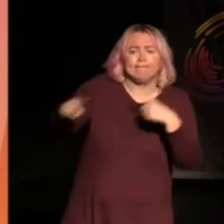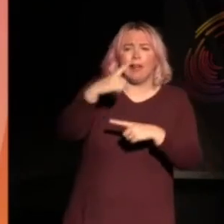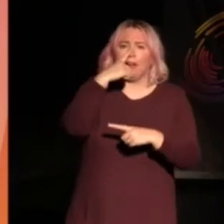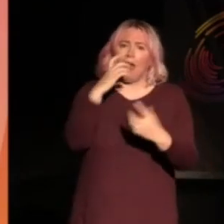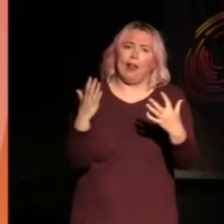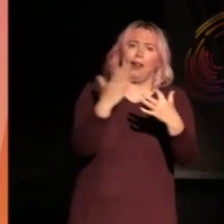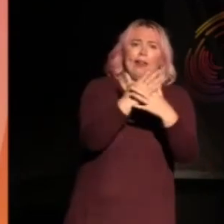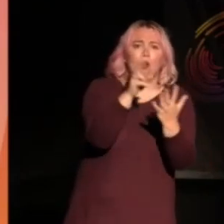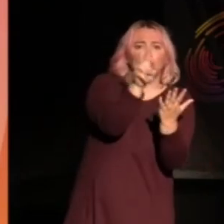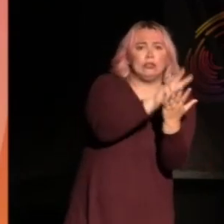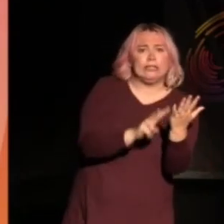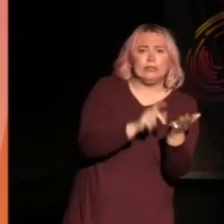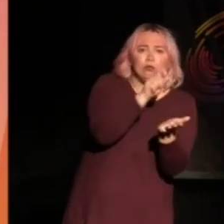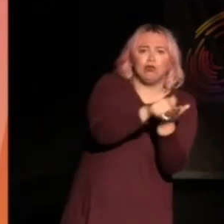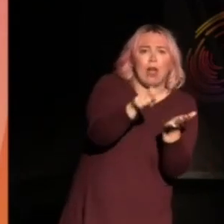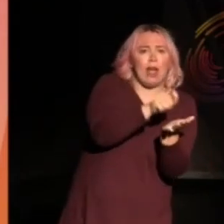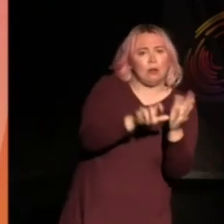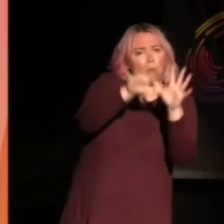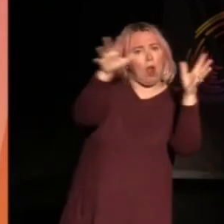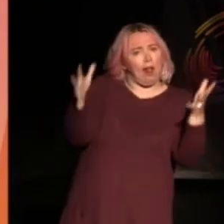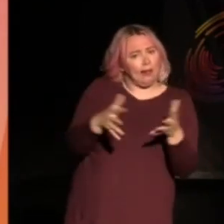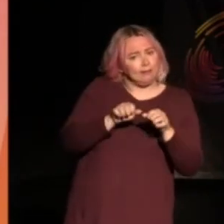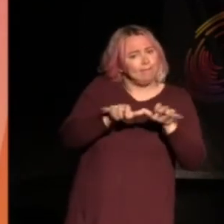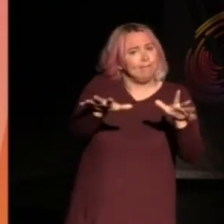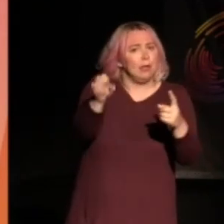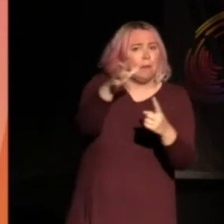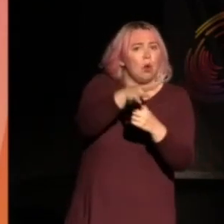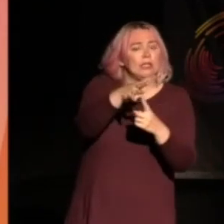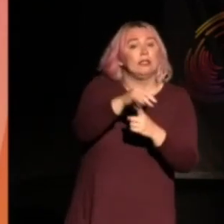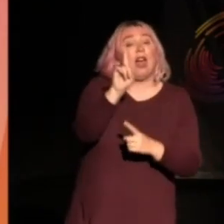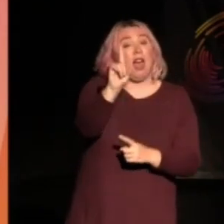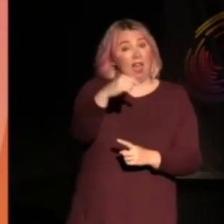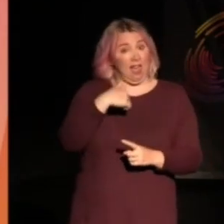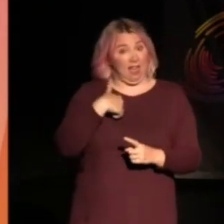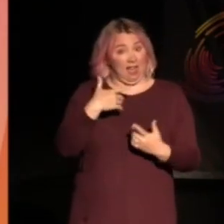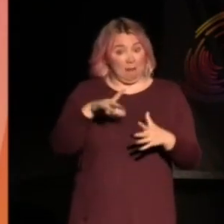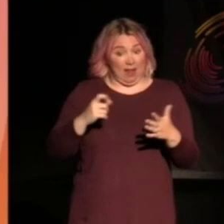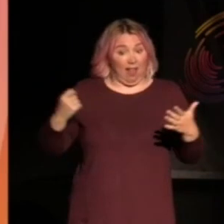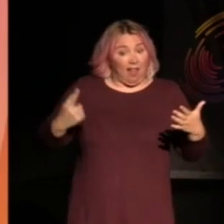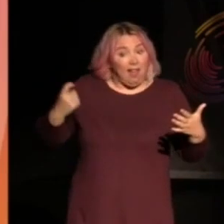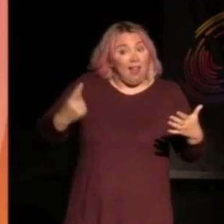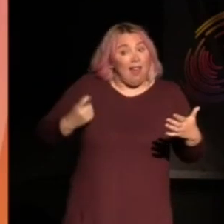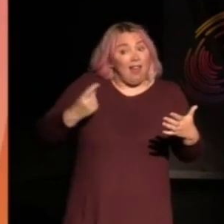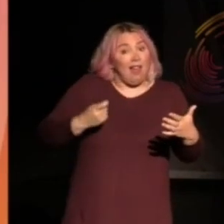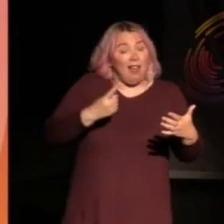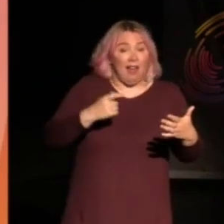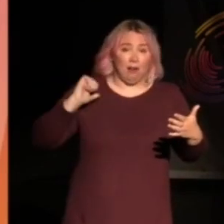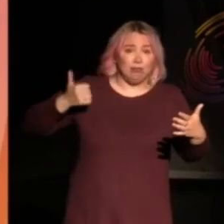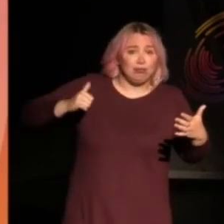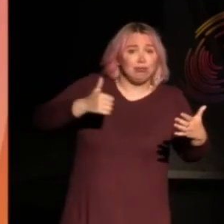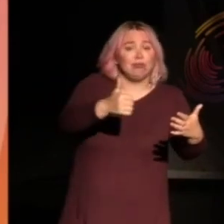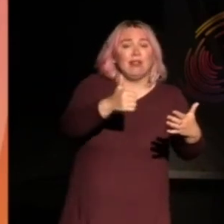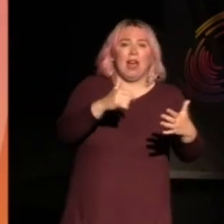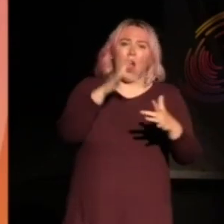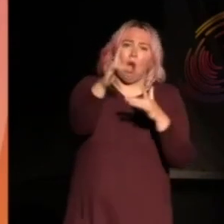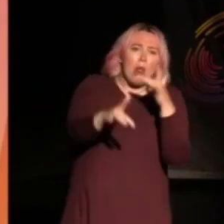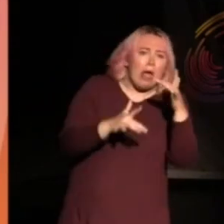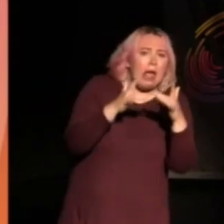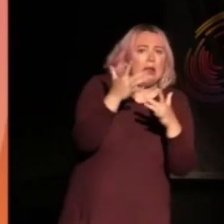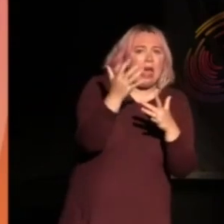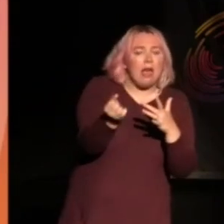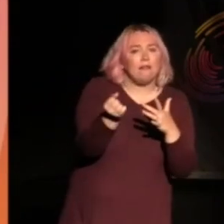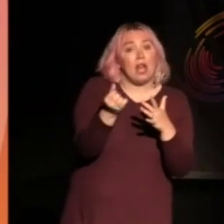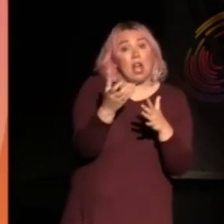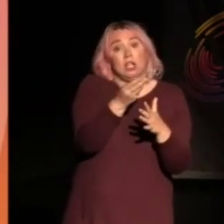our centenary. It's a very special year for us. We've had events happening all through the year. They have all been online. We have had some